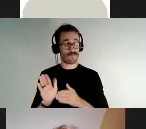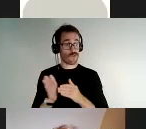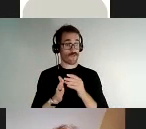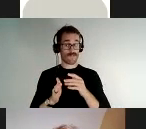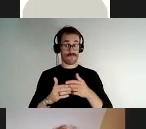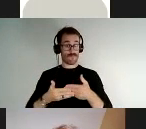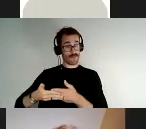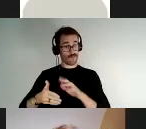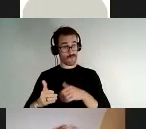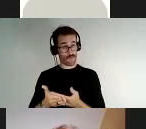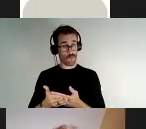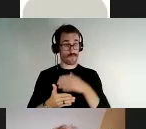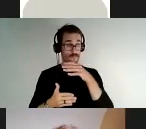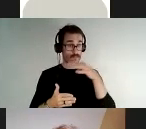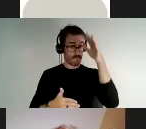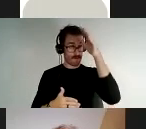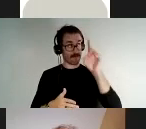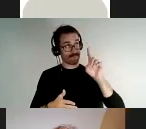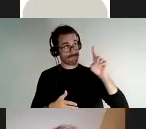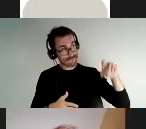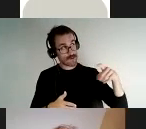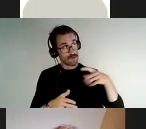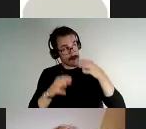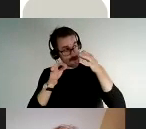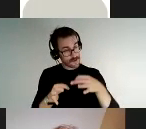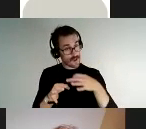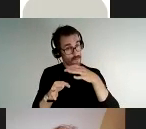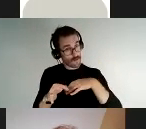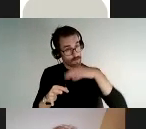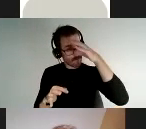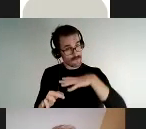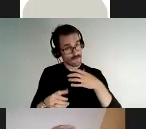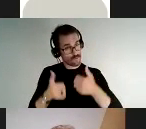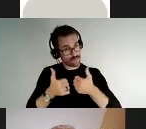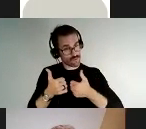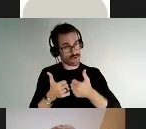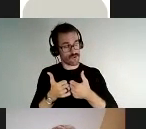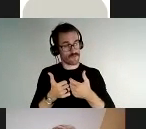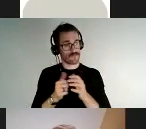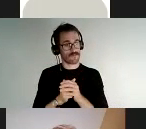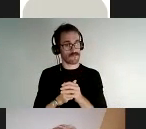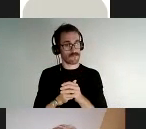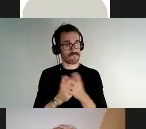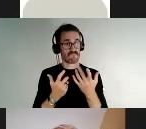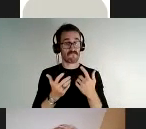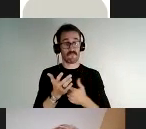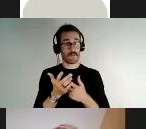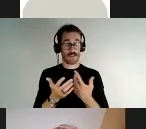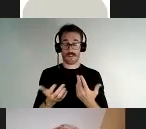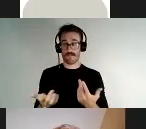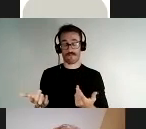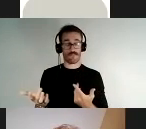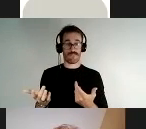gender, male or female, should the child live in as they grow up, and they may be faced with